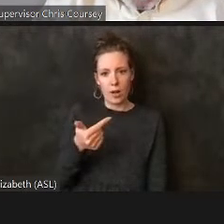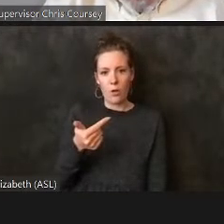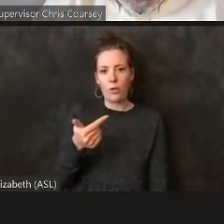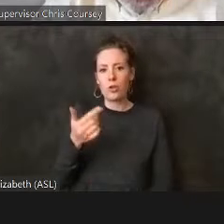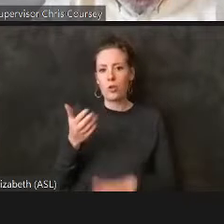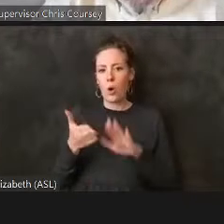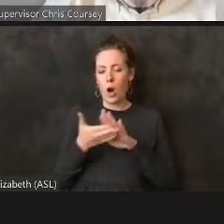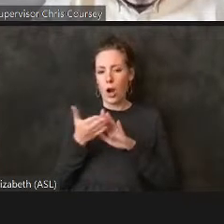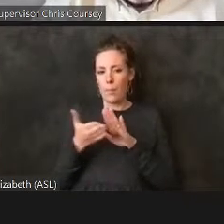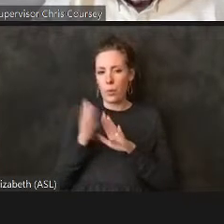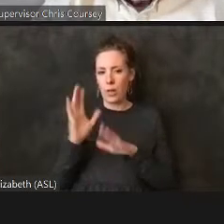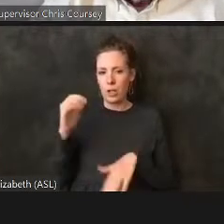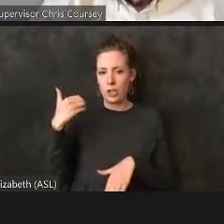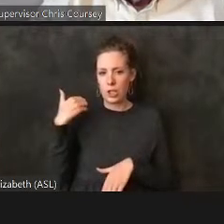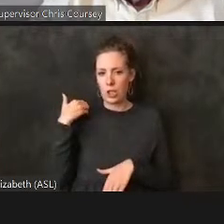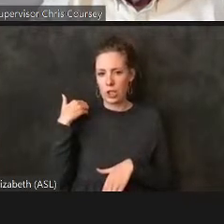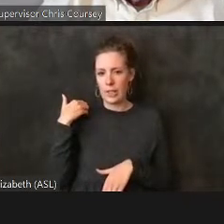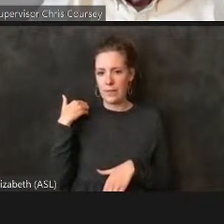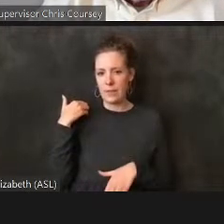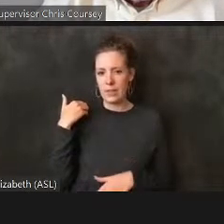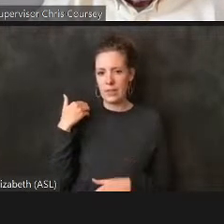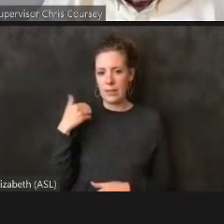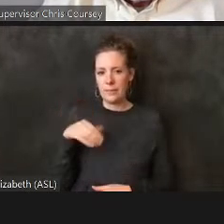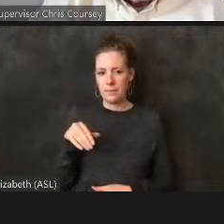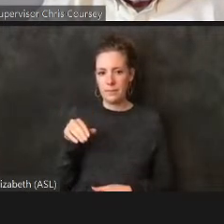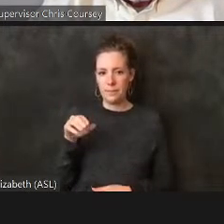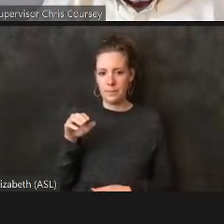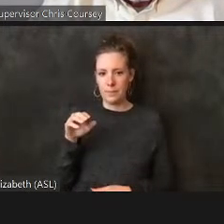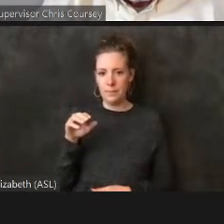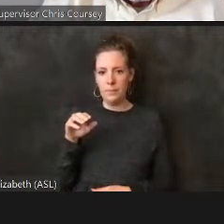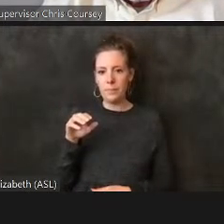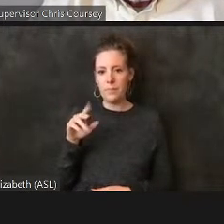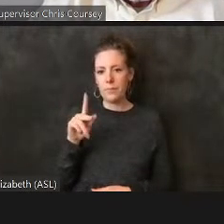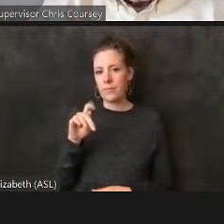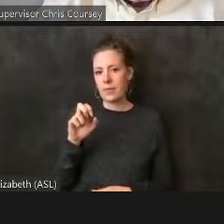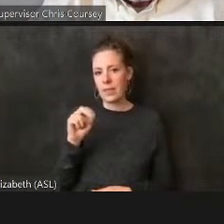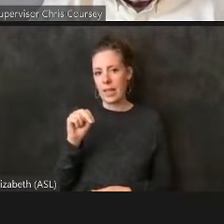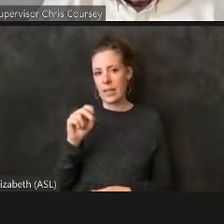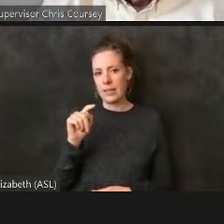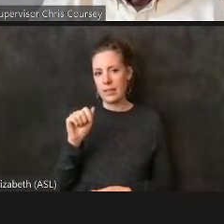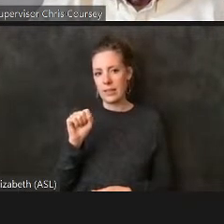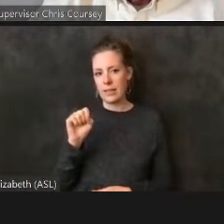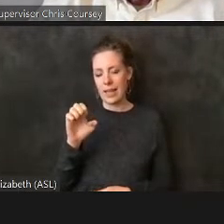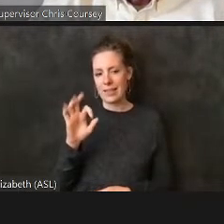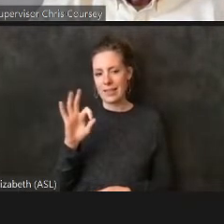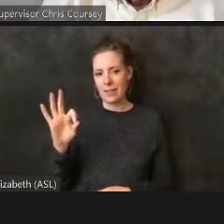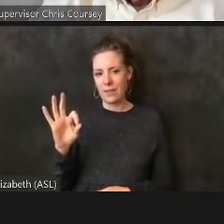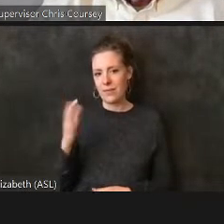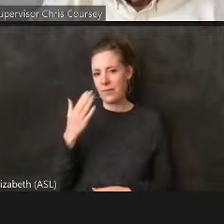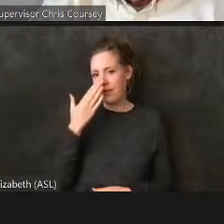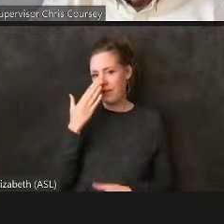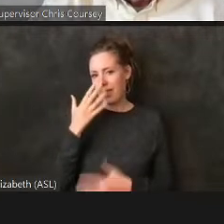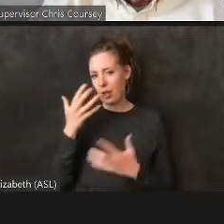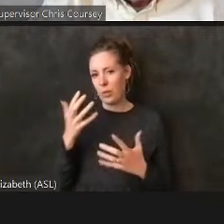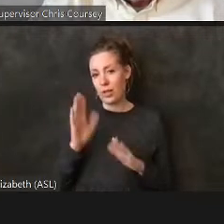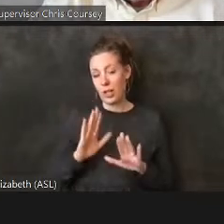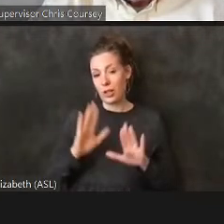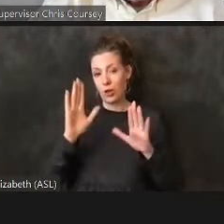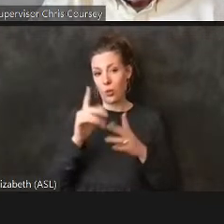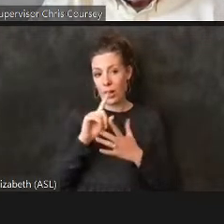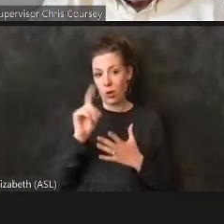operations chief here, vaccine mission manager, Ken Tassif. Great, thanks. That's a really great question.